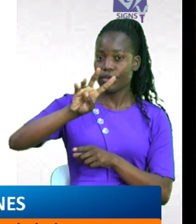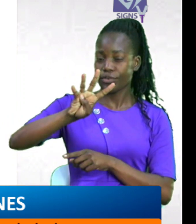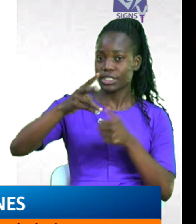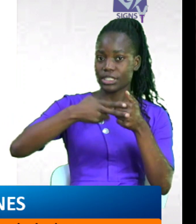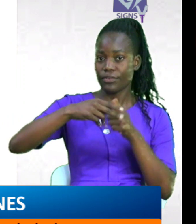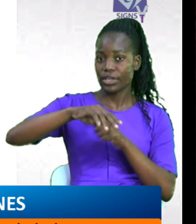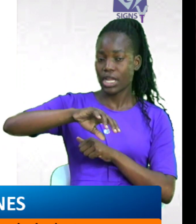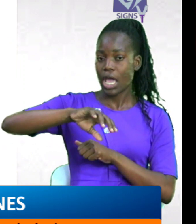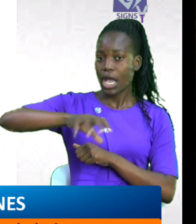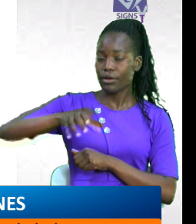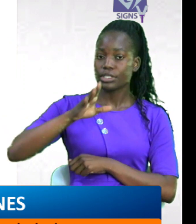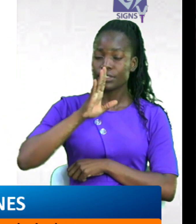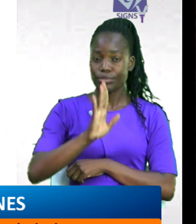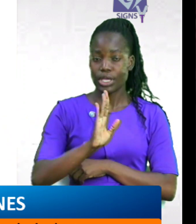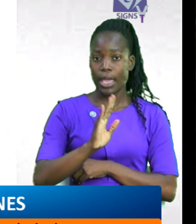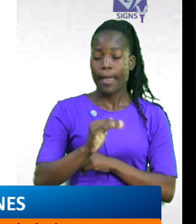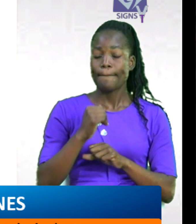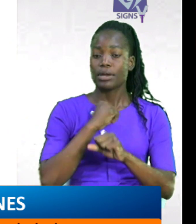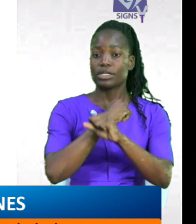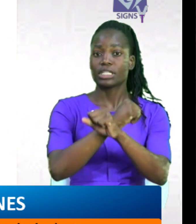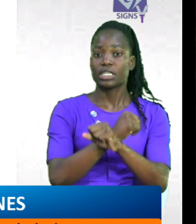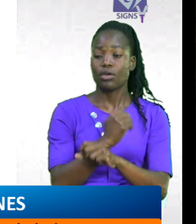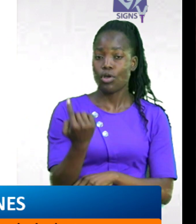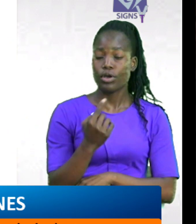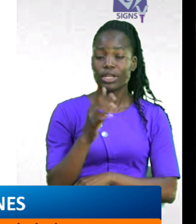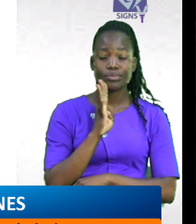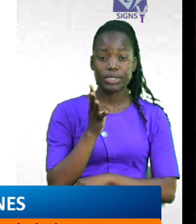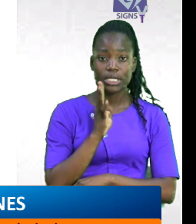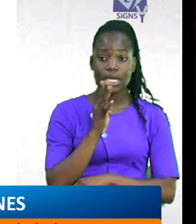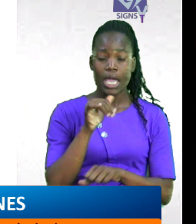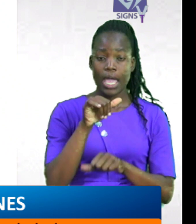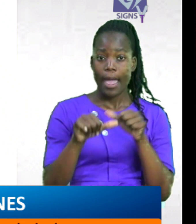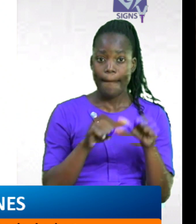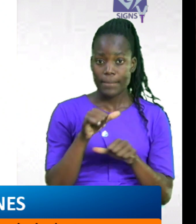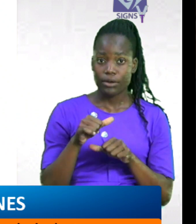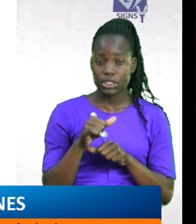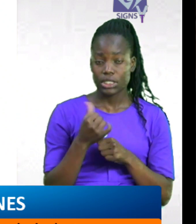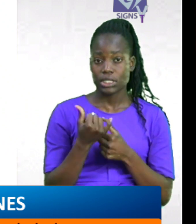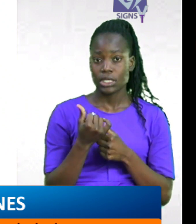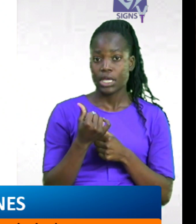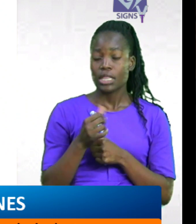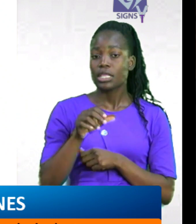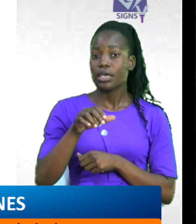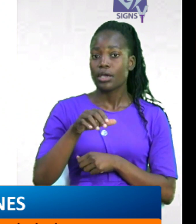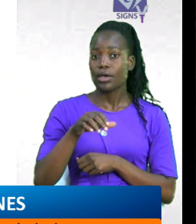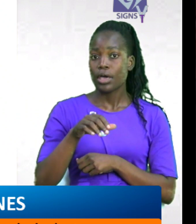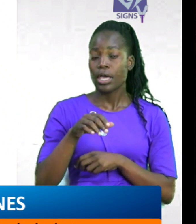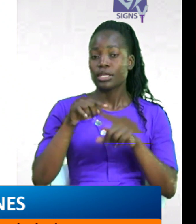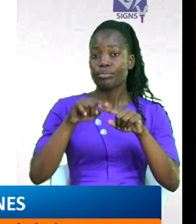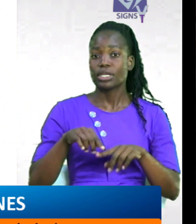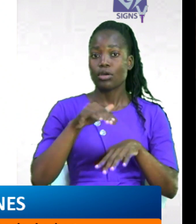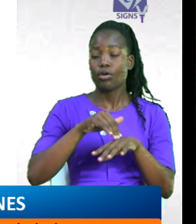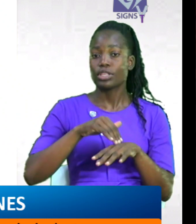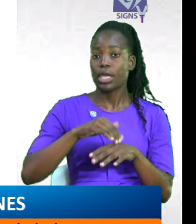that the 290 constituencies and the 47 counties be protected in perpetuity. That we only speak about